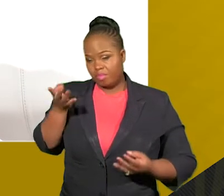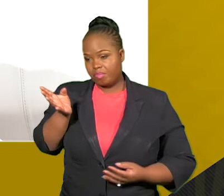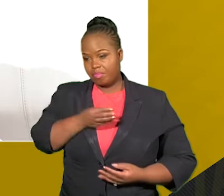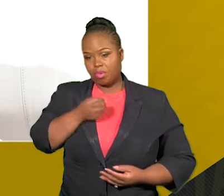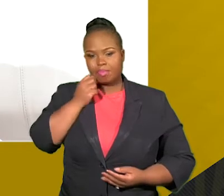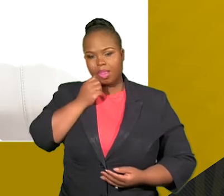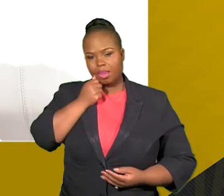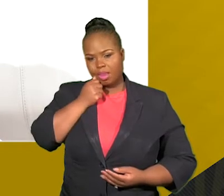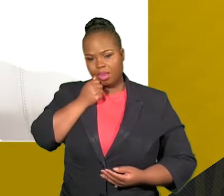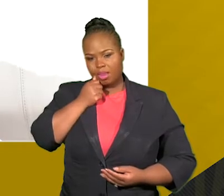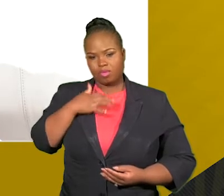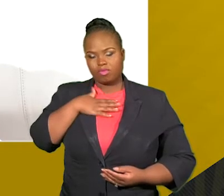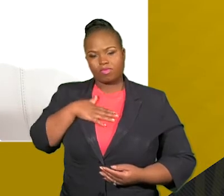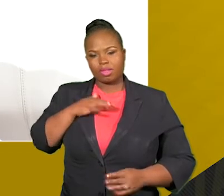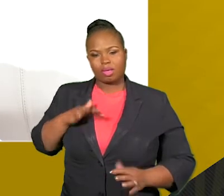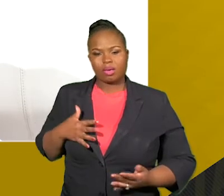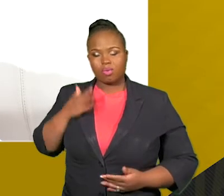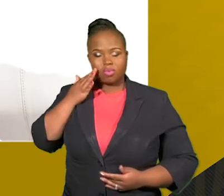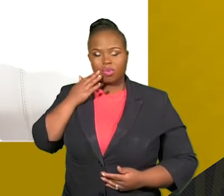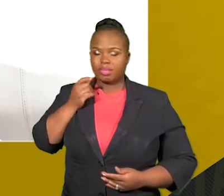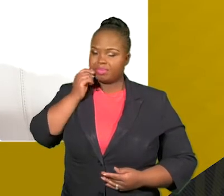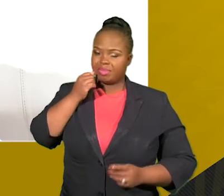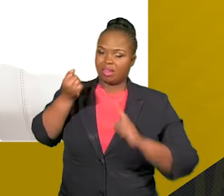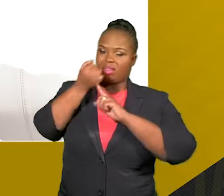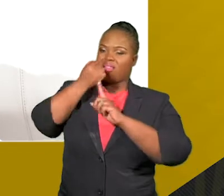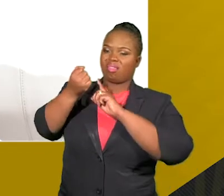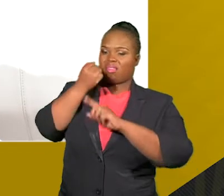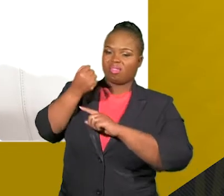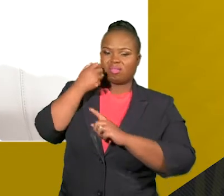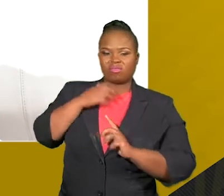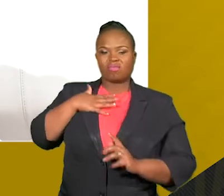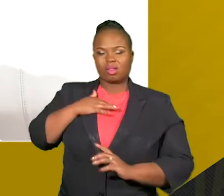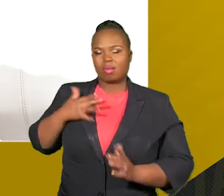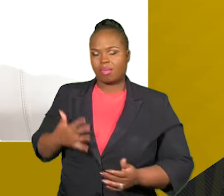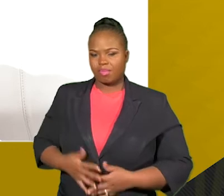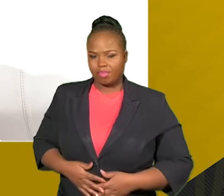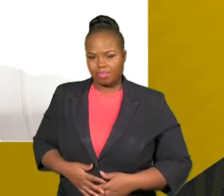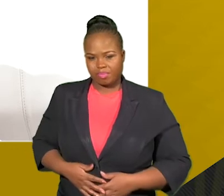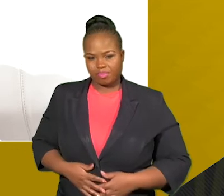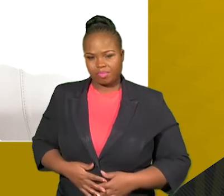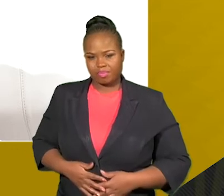yona and how you felt when this man was beating you up?